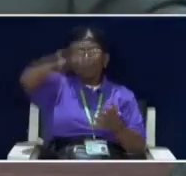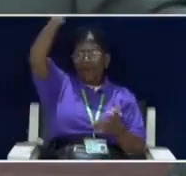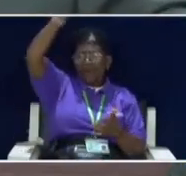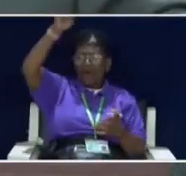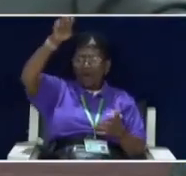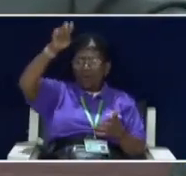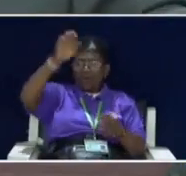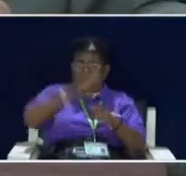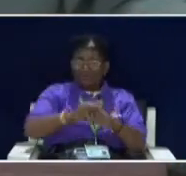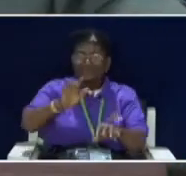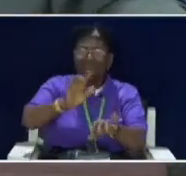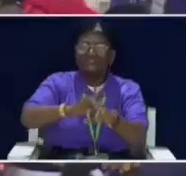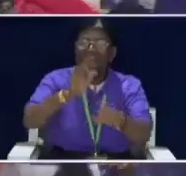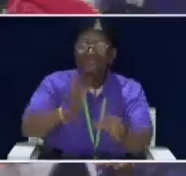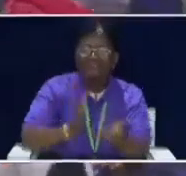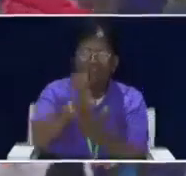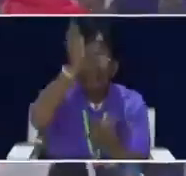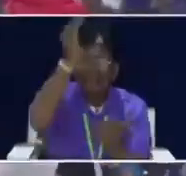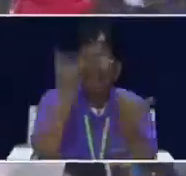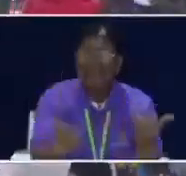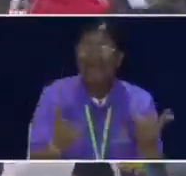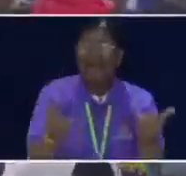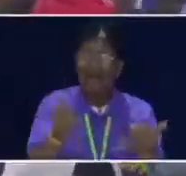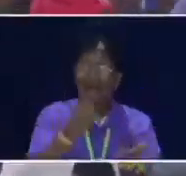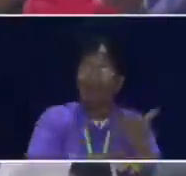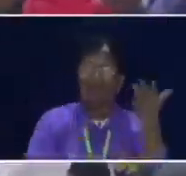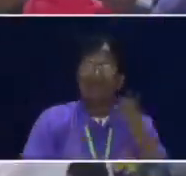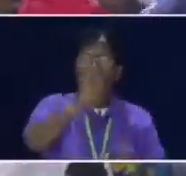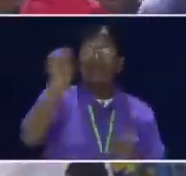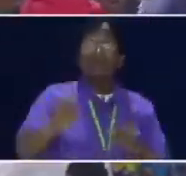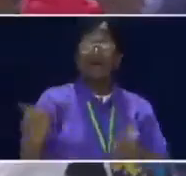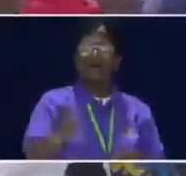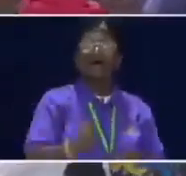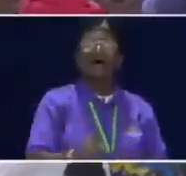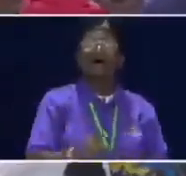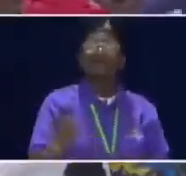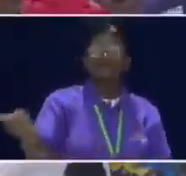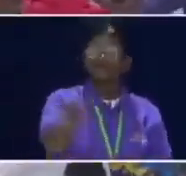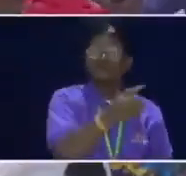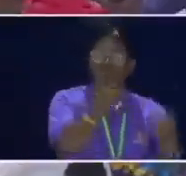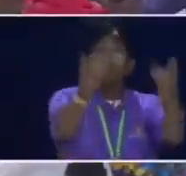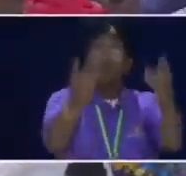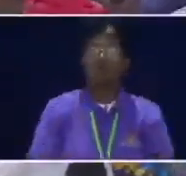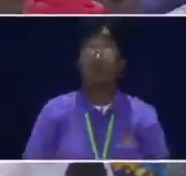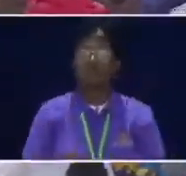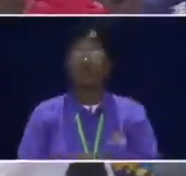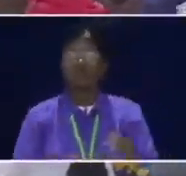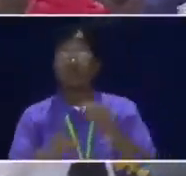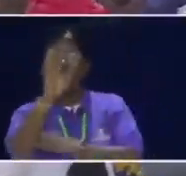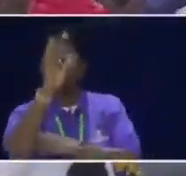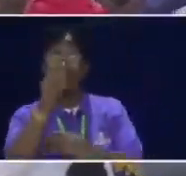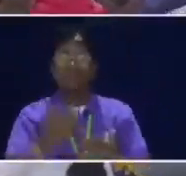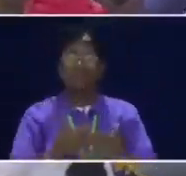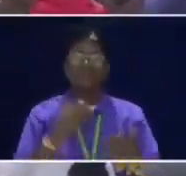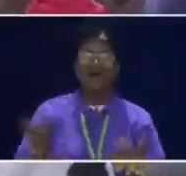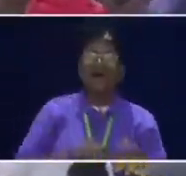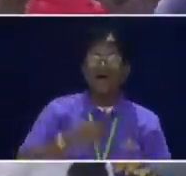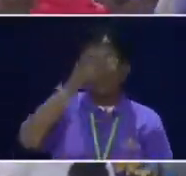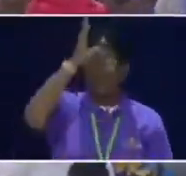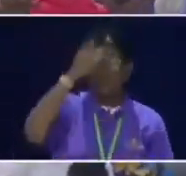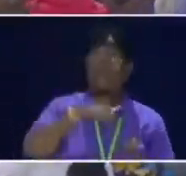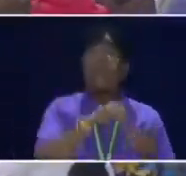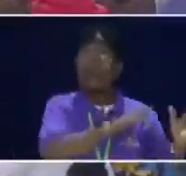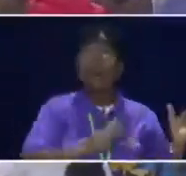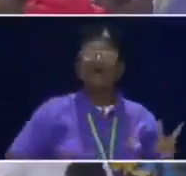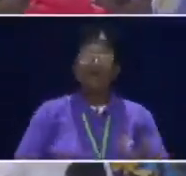feet right now, wherever you are, whatever it is that you want from God. Before our Father and the Lord comes up, go ahead